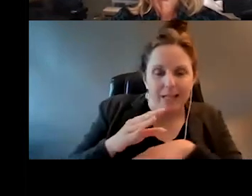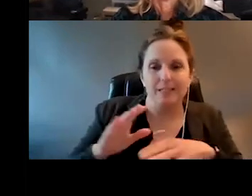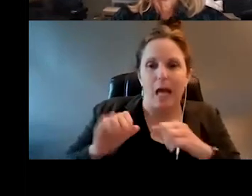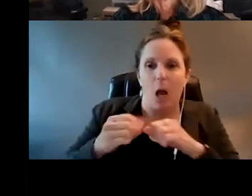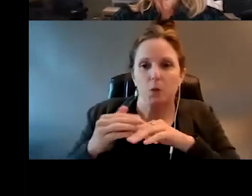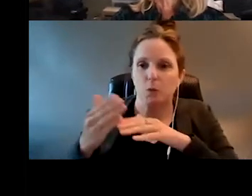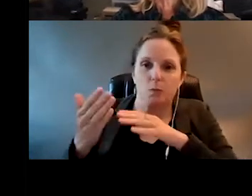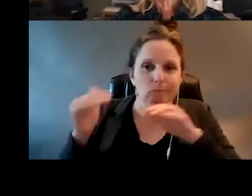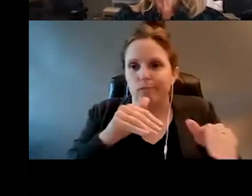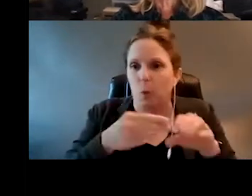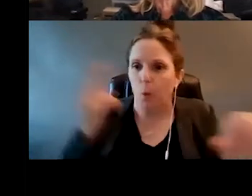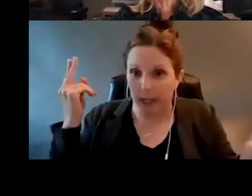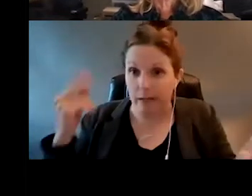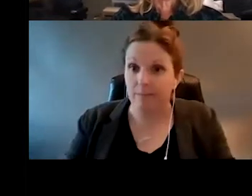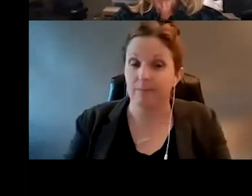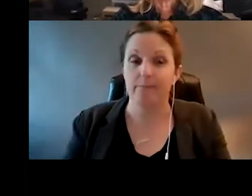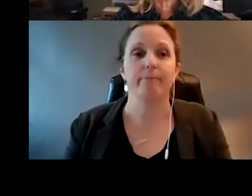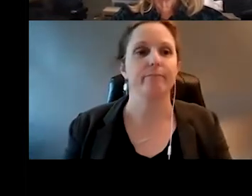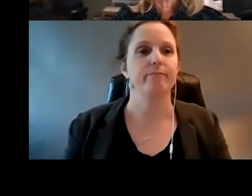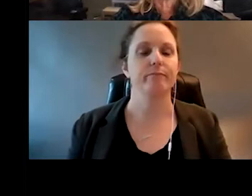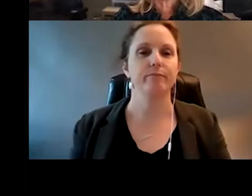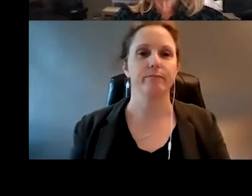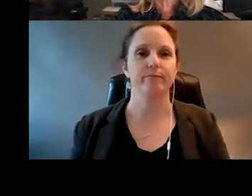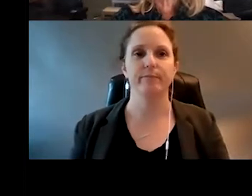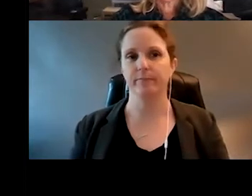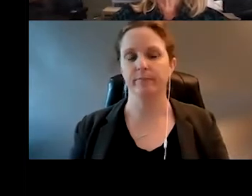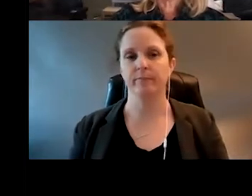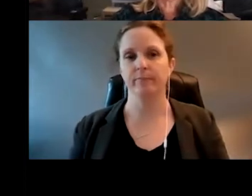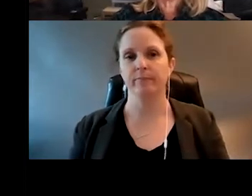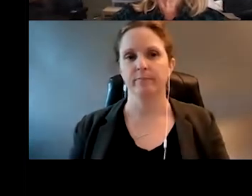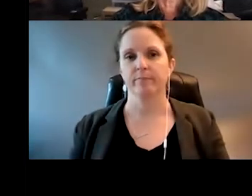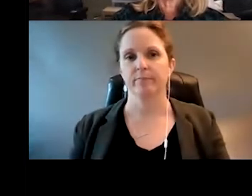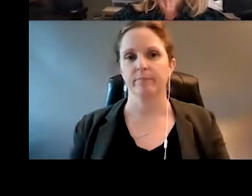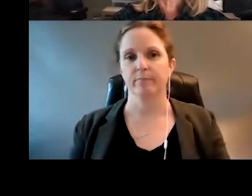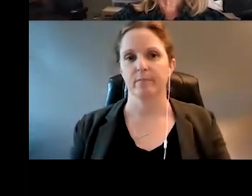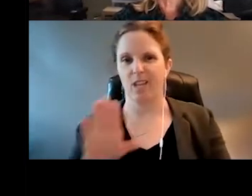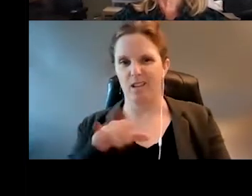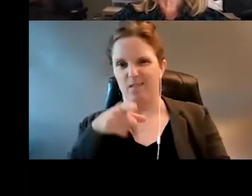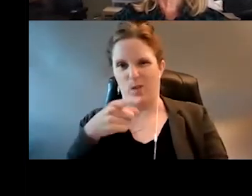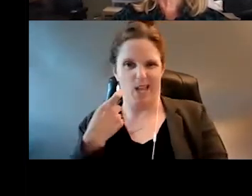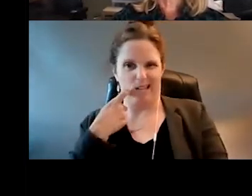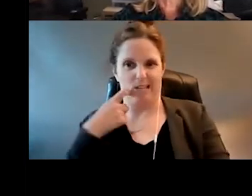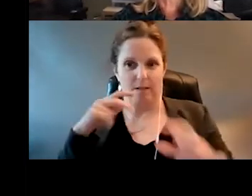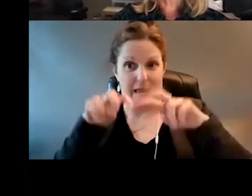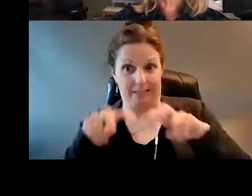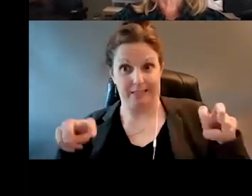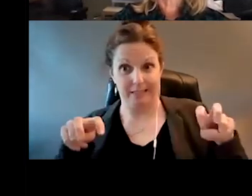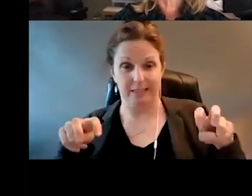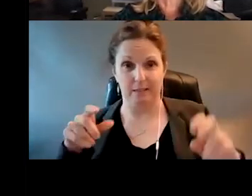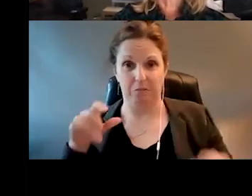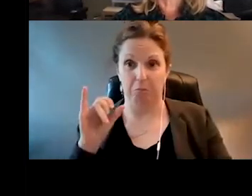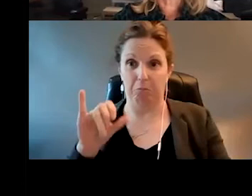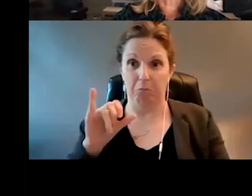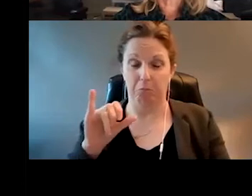figure out ways to remember to take their medication, to work out any side effects, overcome them, stay on it, and